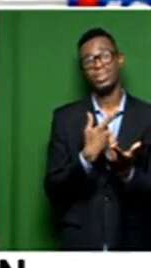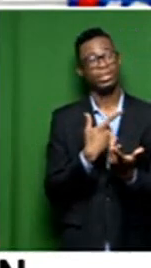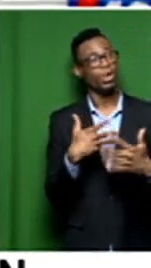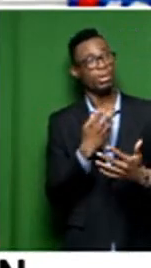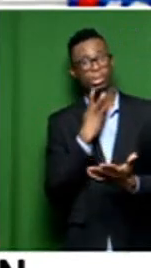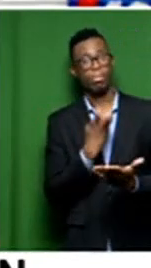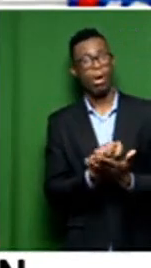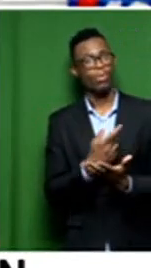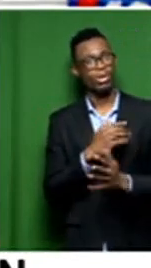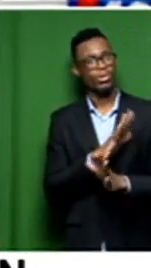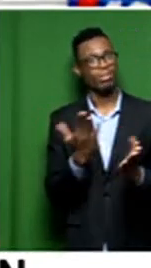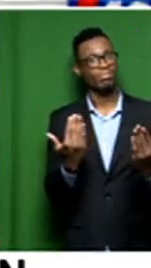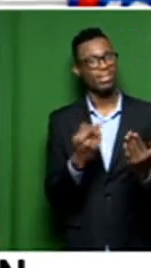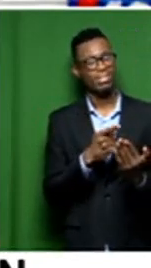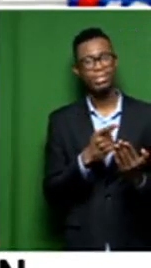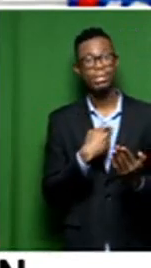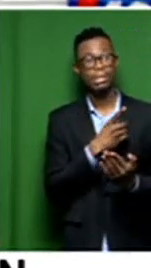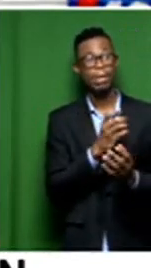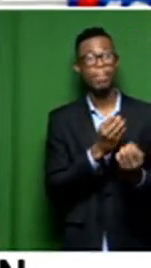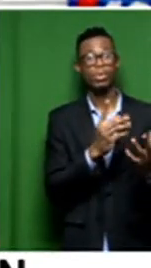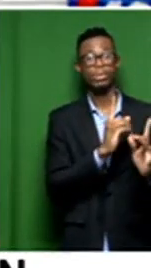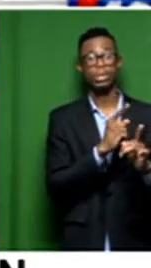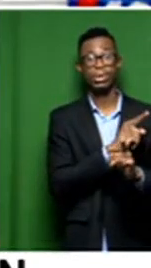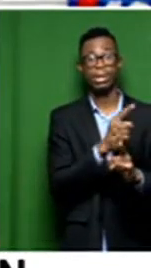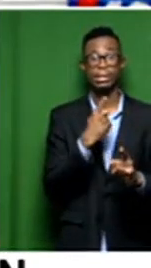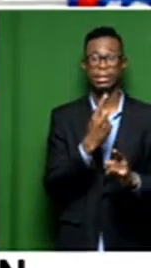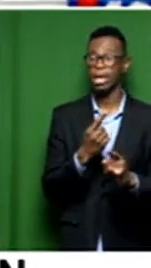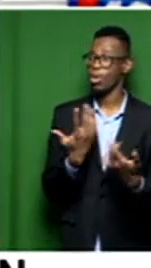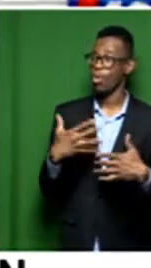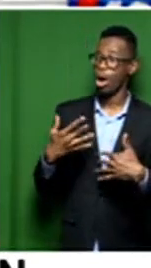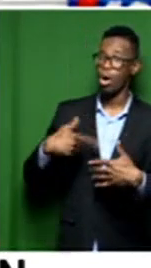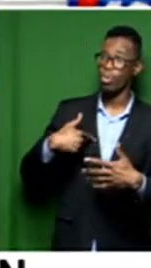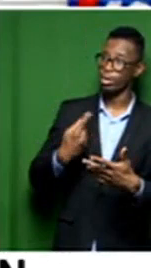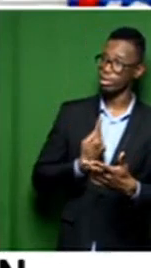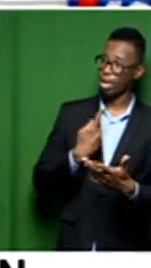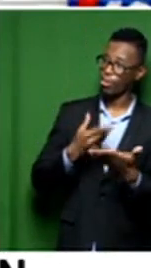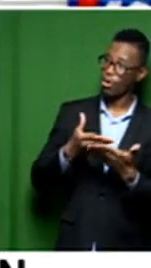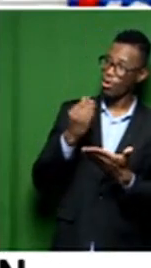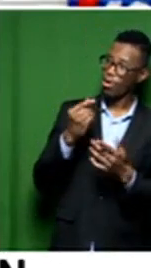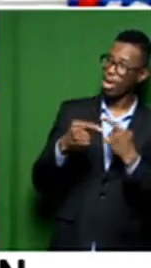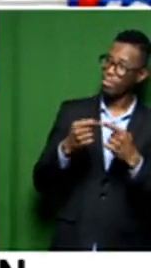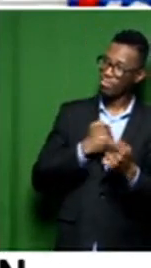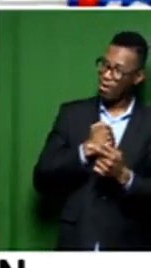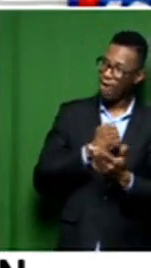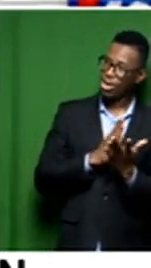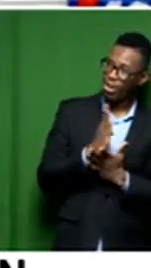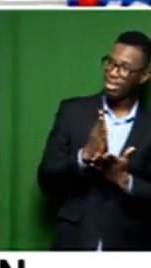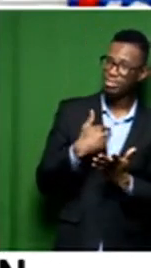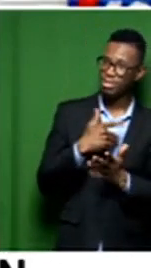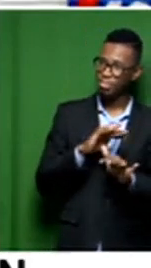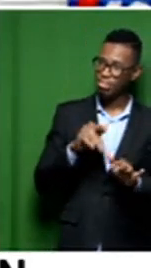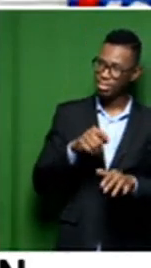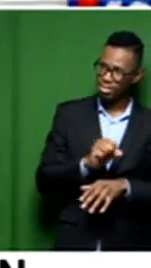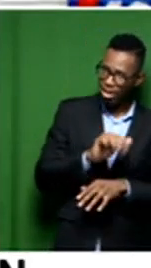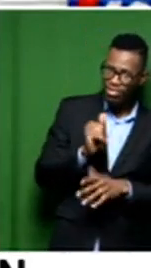that we didn't expect to see, was just how much educators themselves told us that they learned themselves about their own rights as citizens of